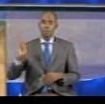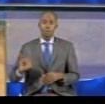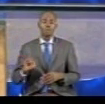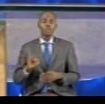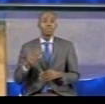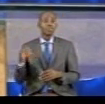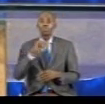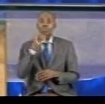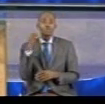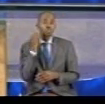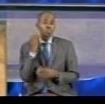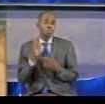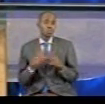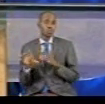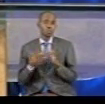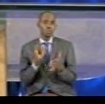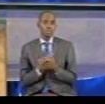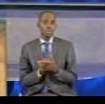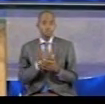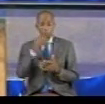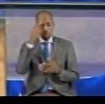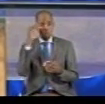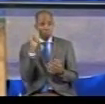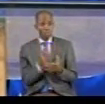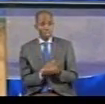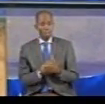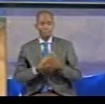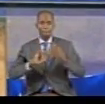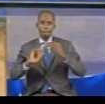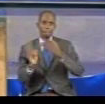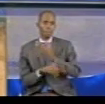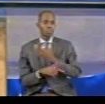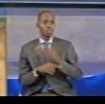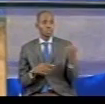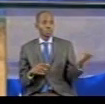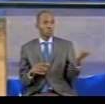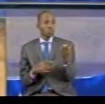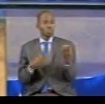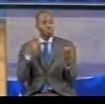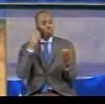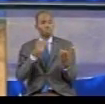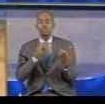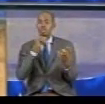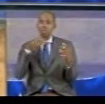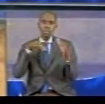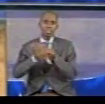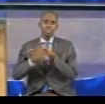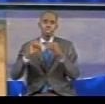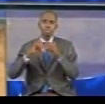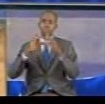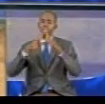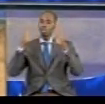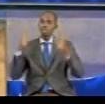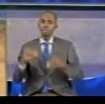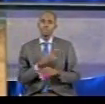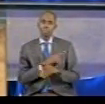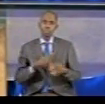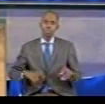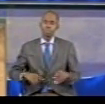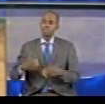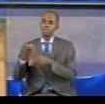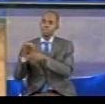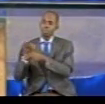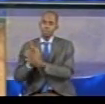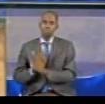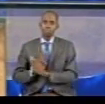that, they'll not enter into the congregation of the Lord. They hired Balaam, the son of